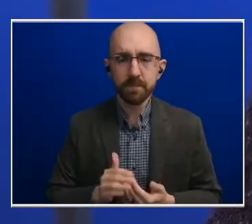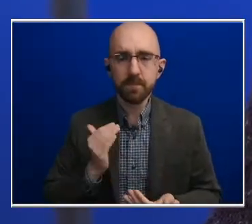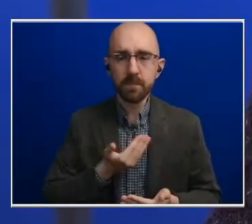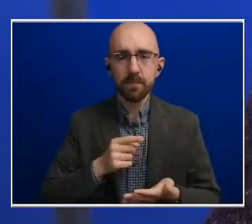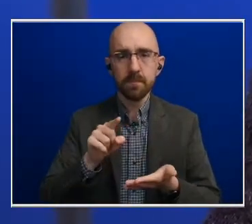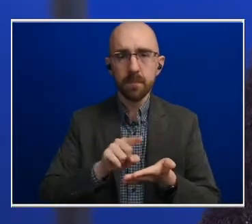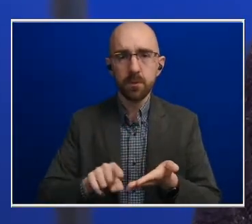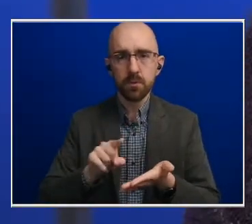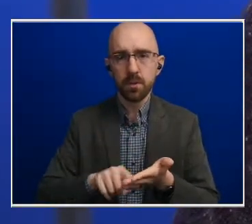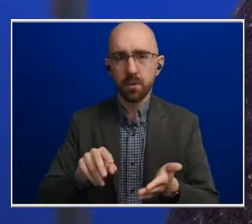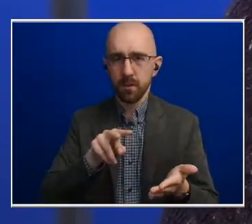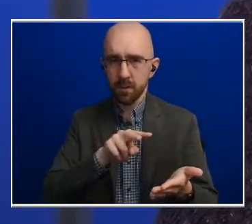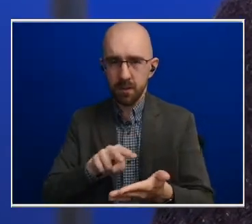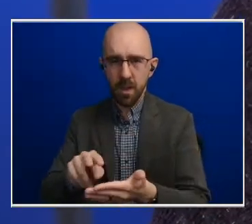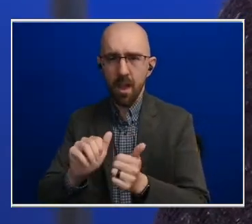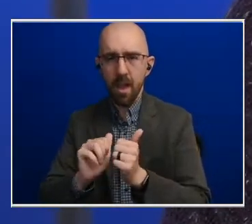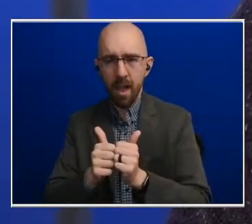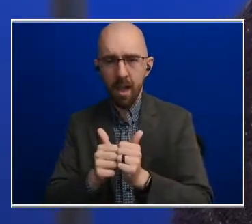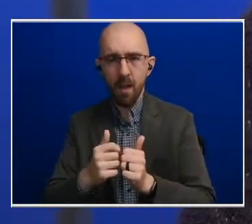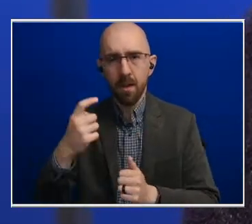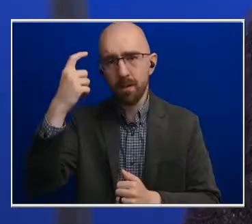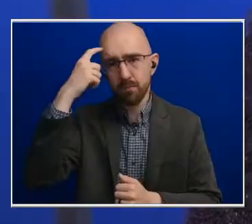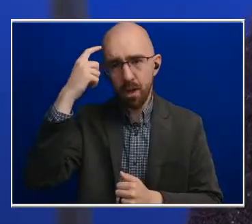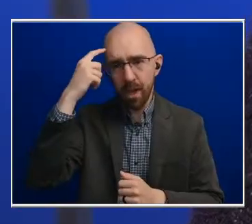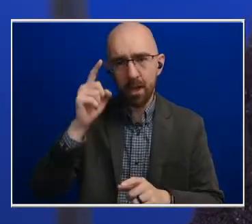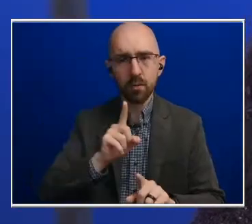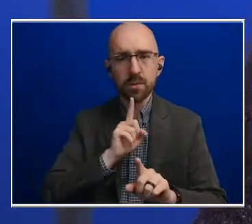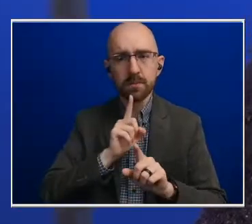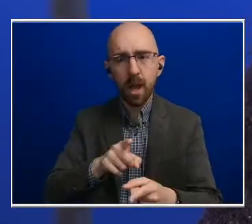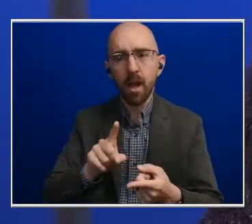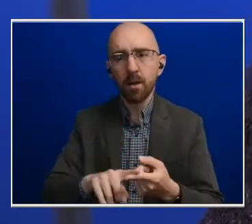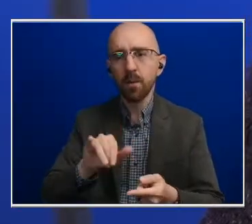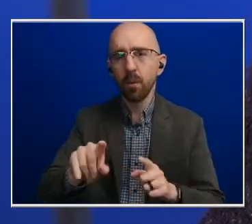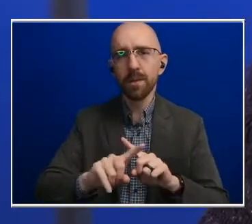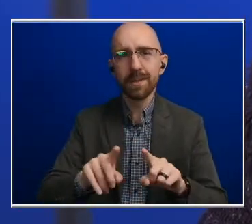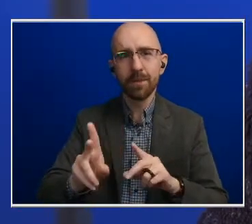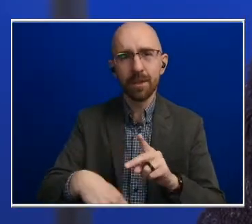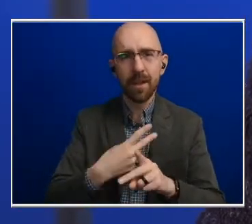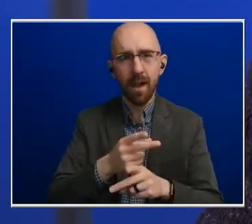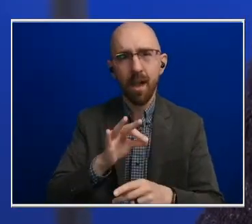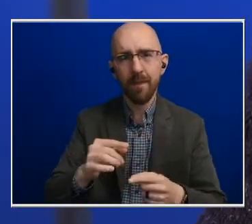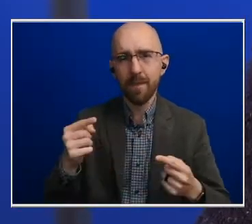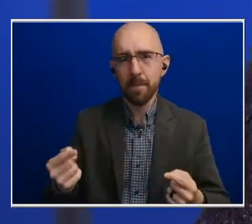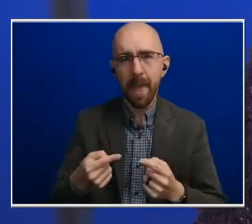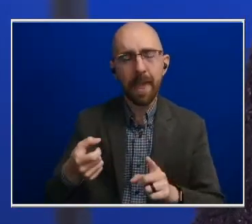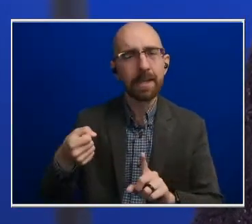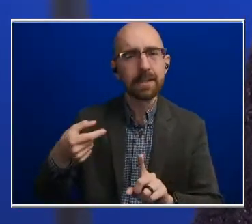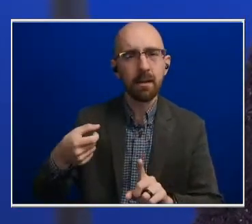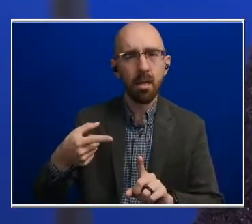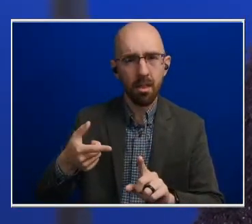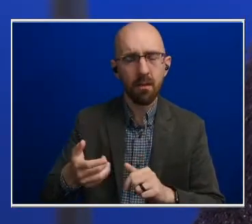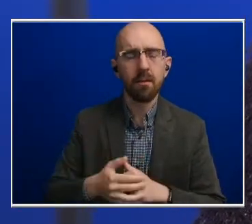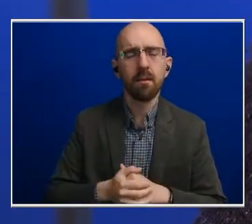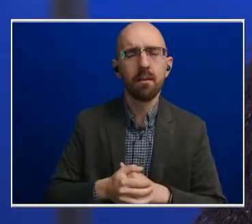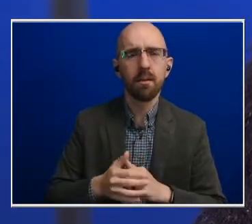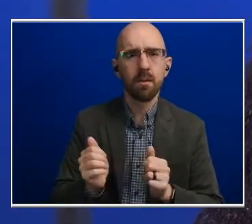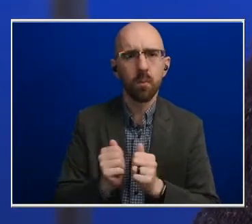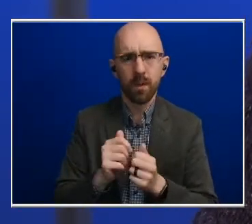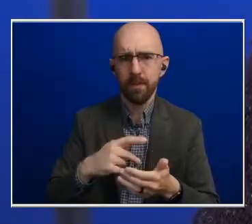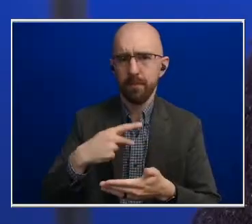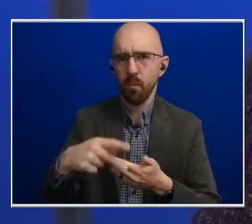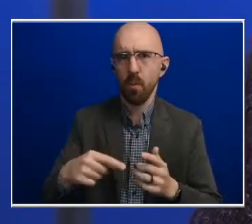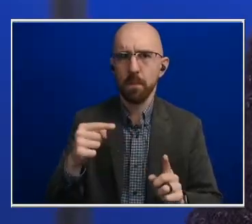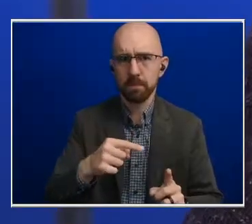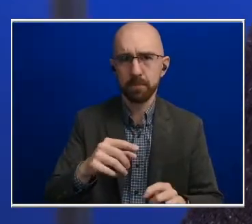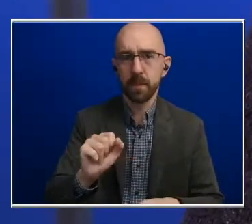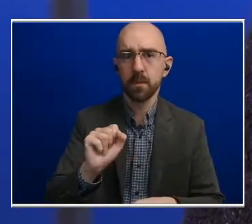how the brain responded to those different kinds of pain signals with the program. And so